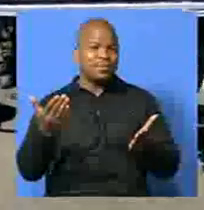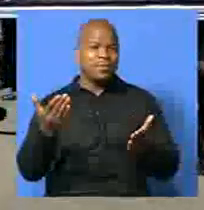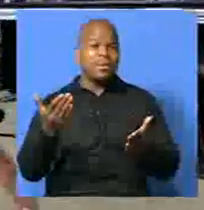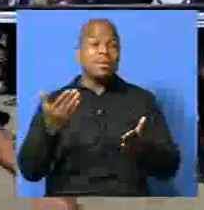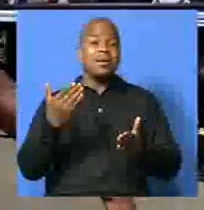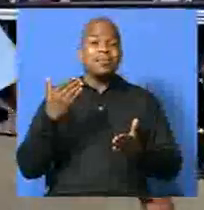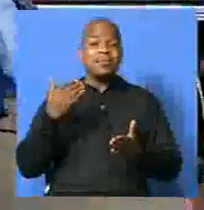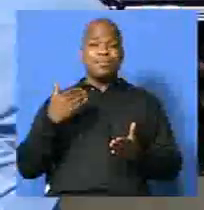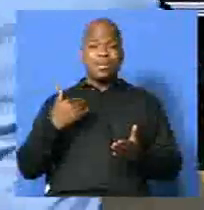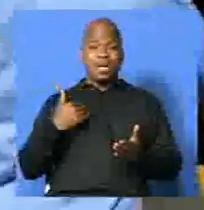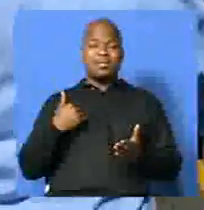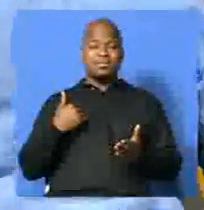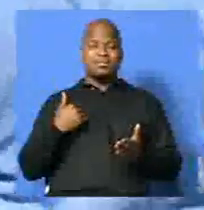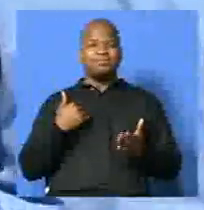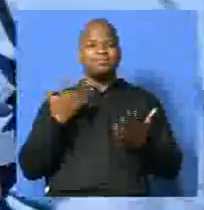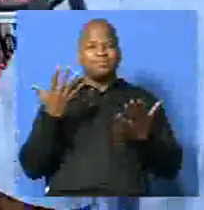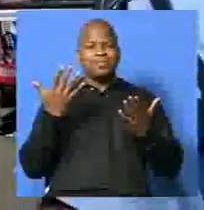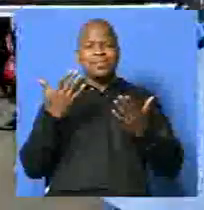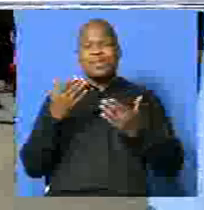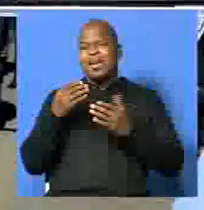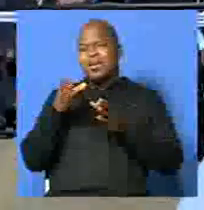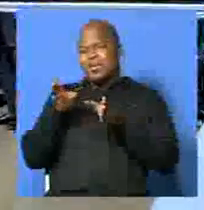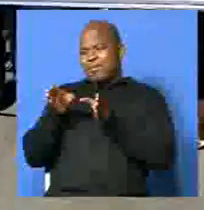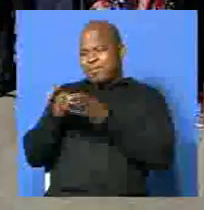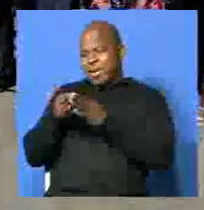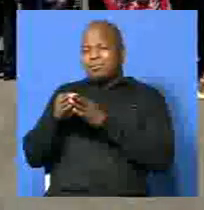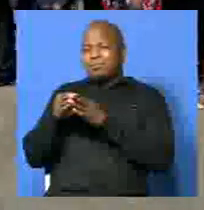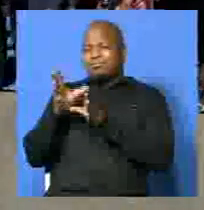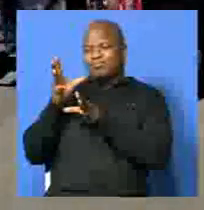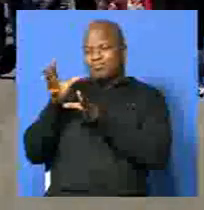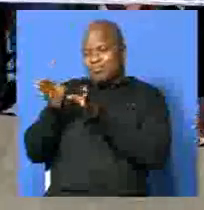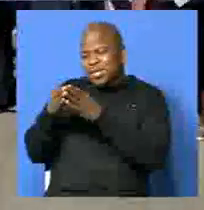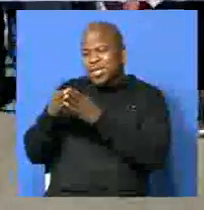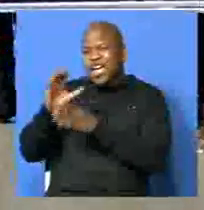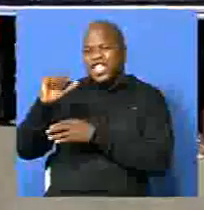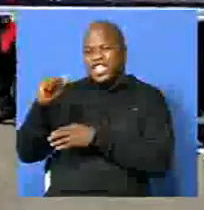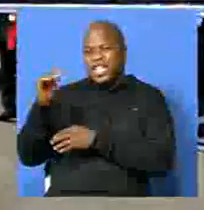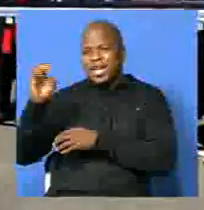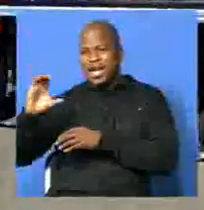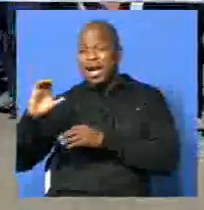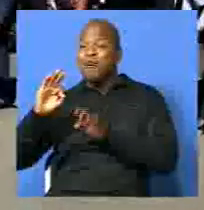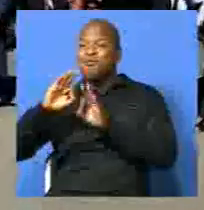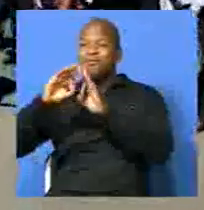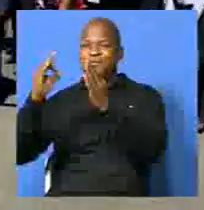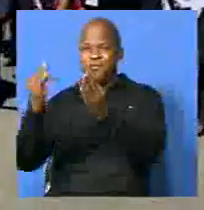ke ne ke raya mongwe gore it looks like it's a mini summit for the SADC family rraji ka go ntseng ka te monaga eso